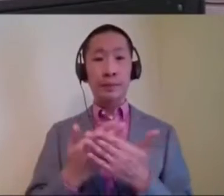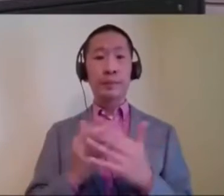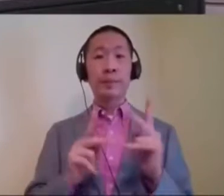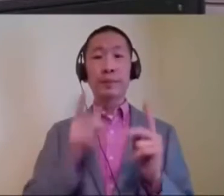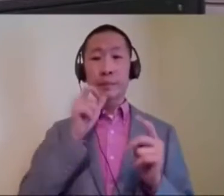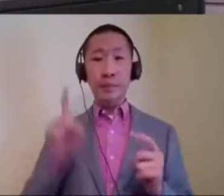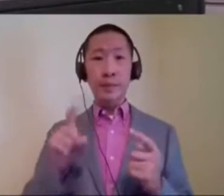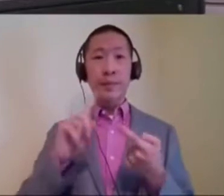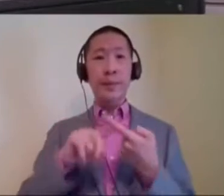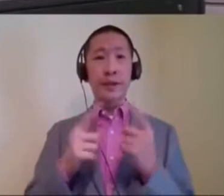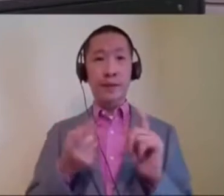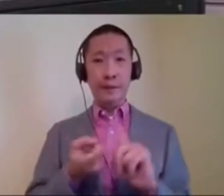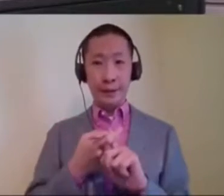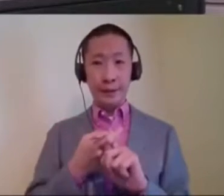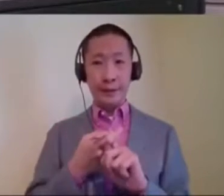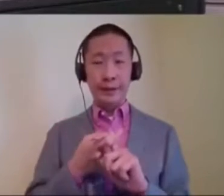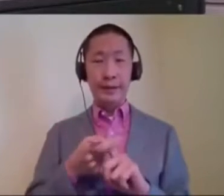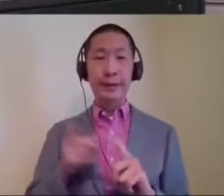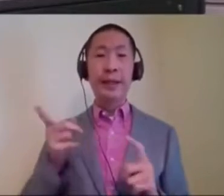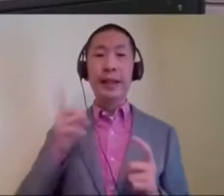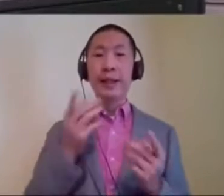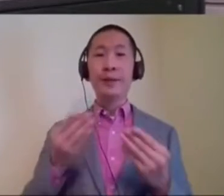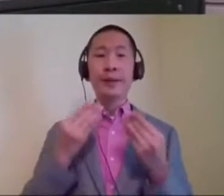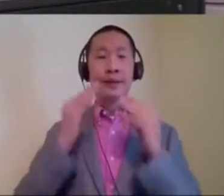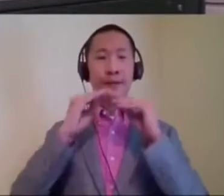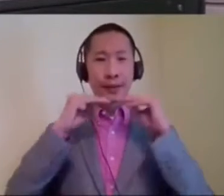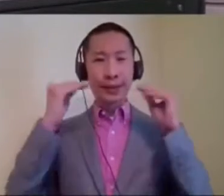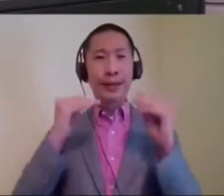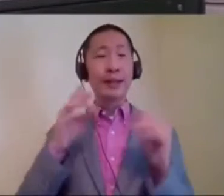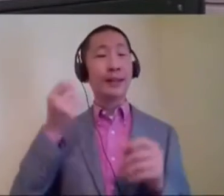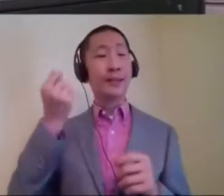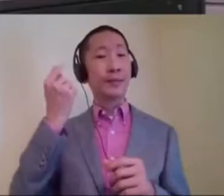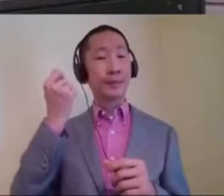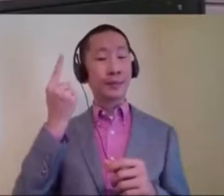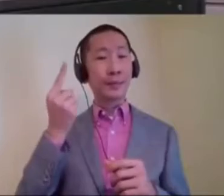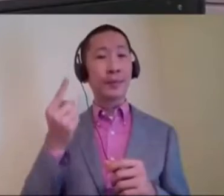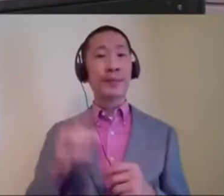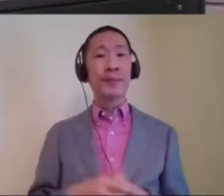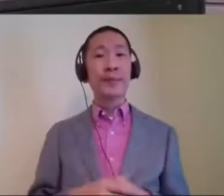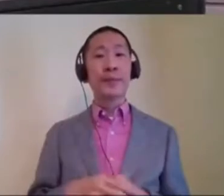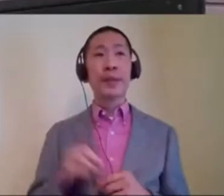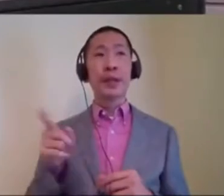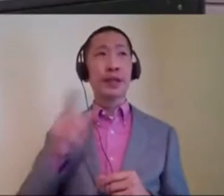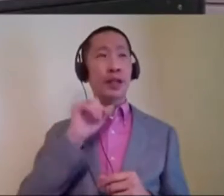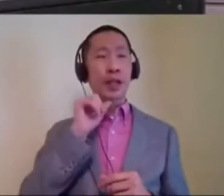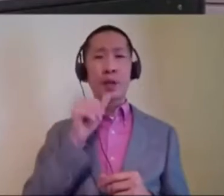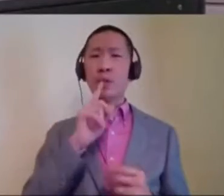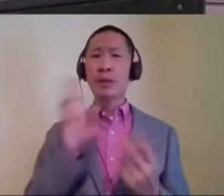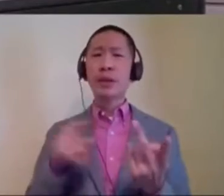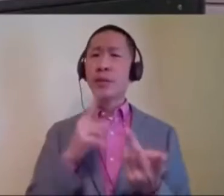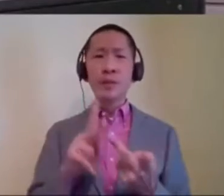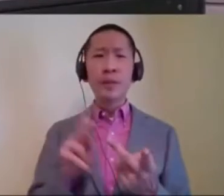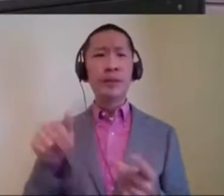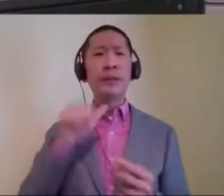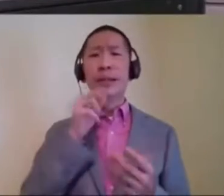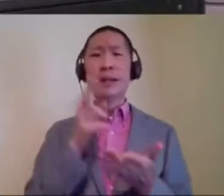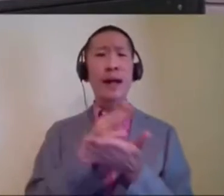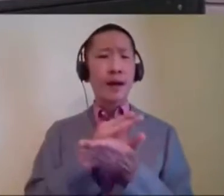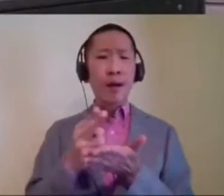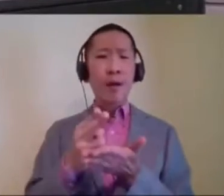a friend. She would give a smile. Now, don't misunderstand me. She wasn't perfect. She wasn't holy